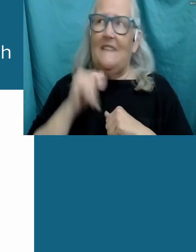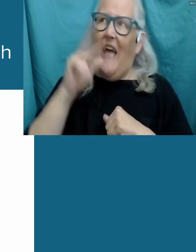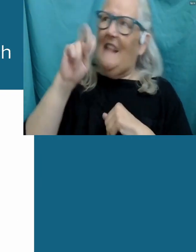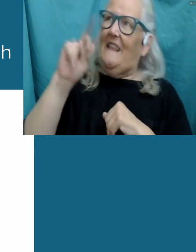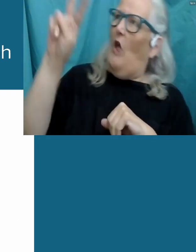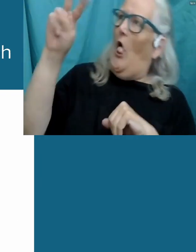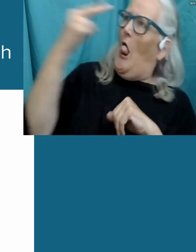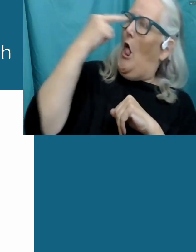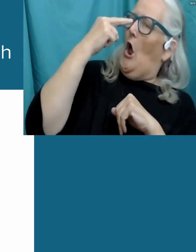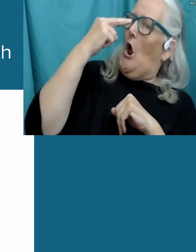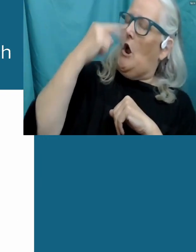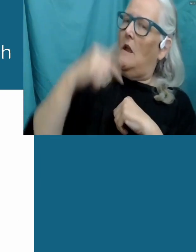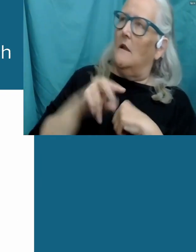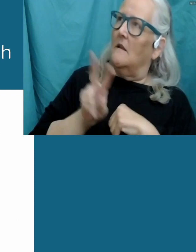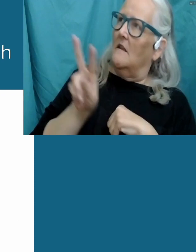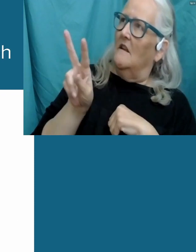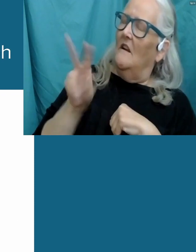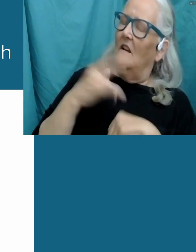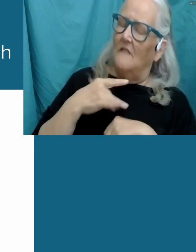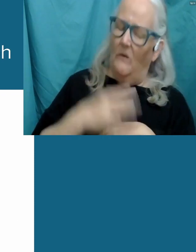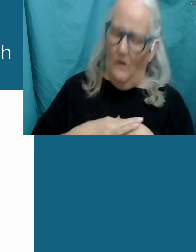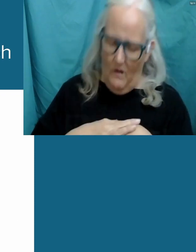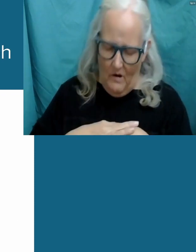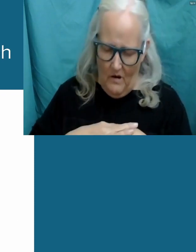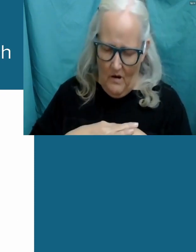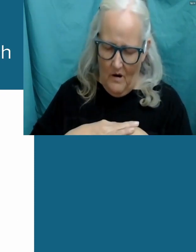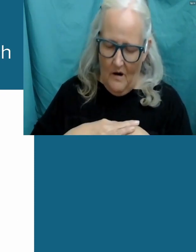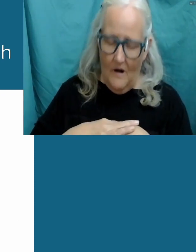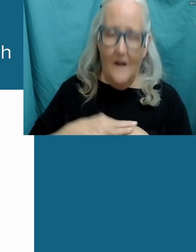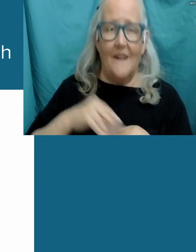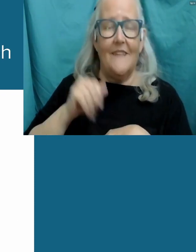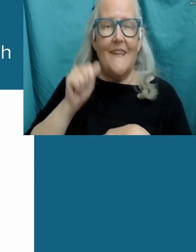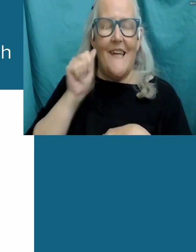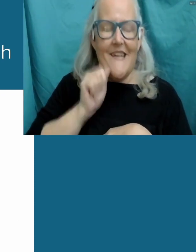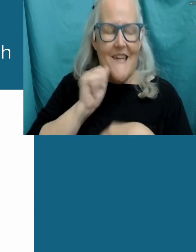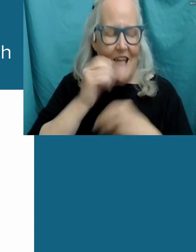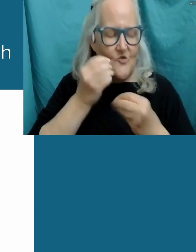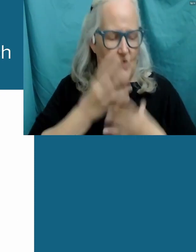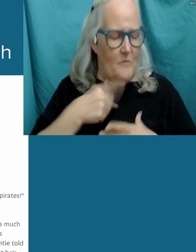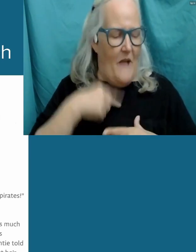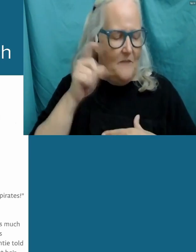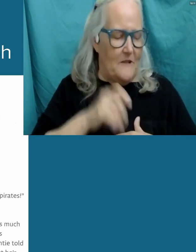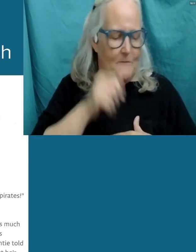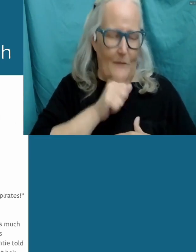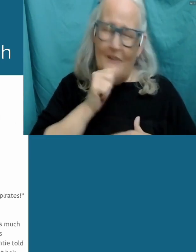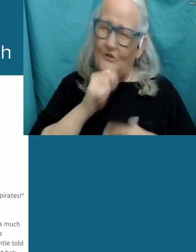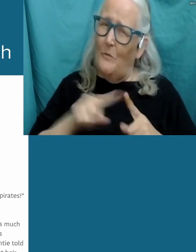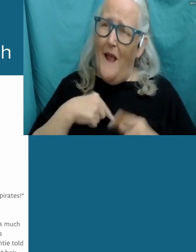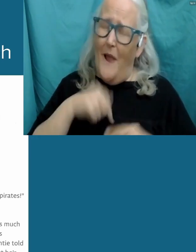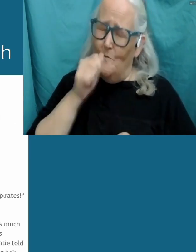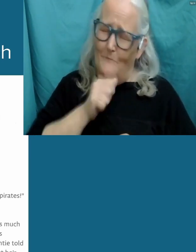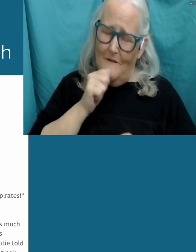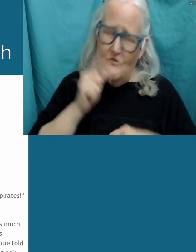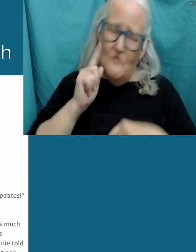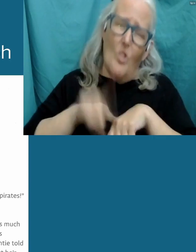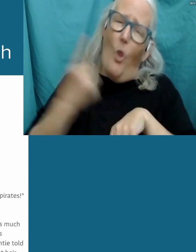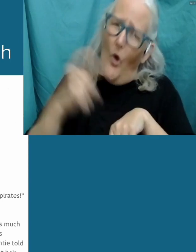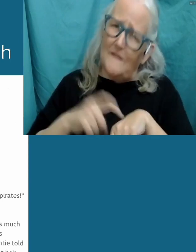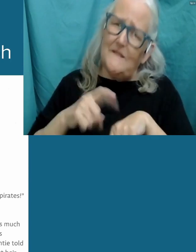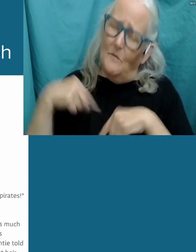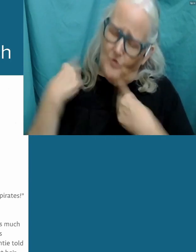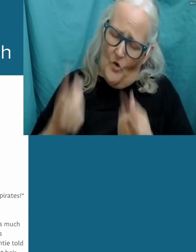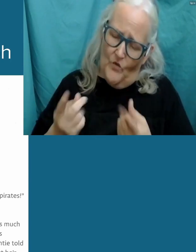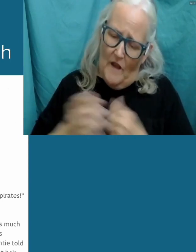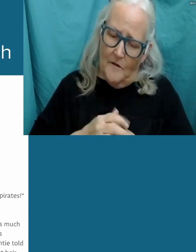slump. Auntie told him to be patient, but he had been patient for days. "We go sailing the warm